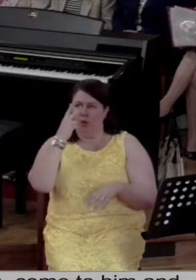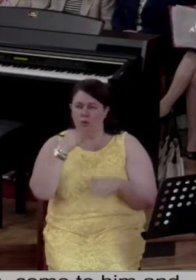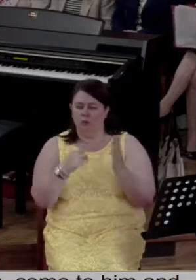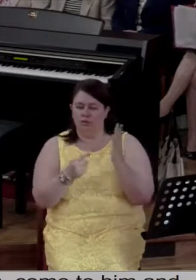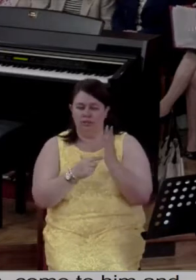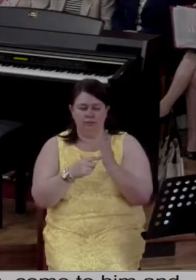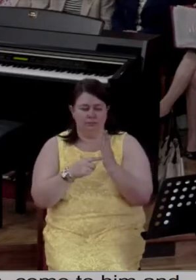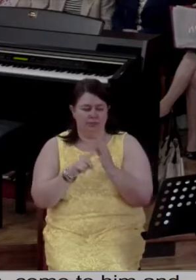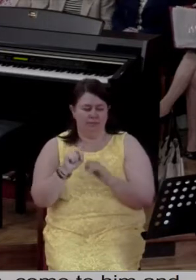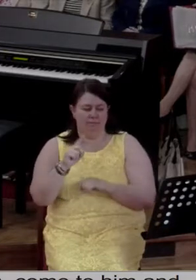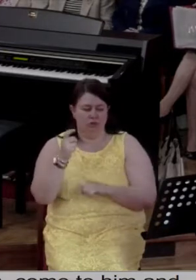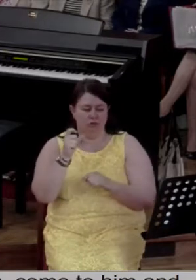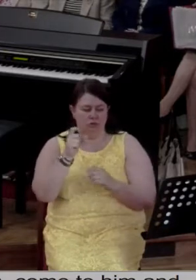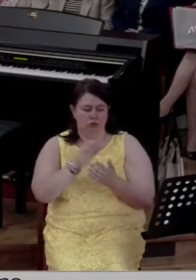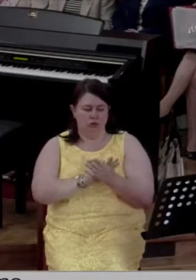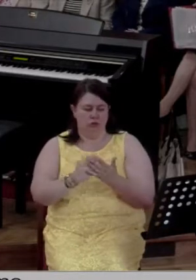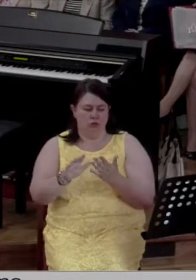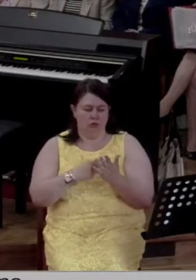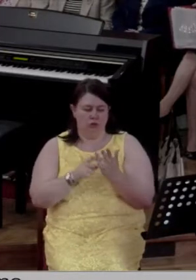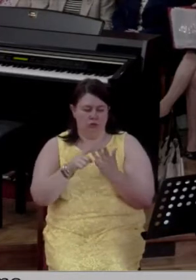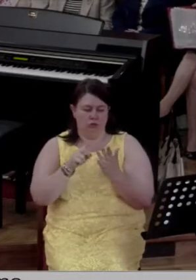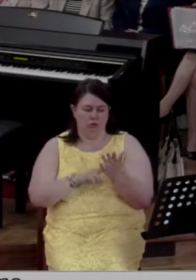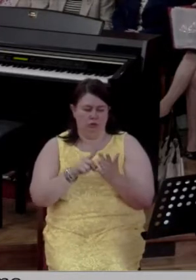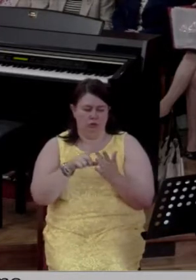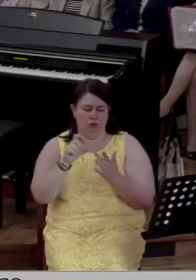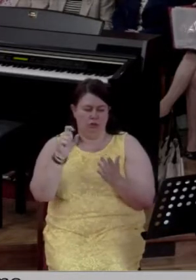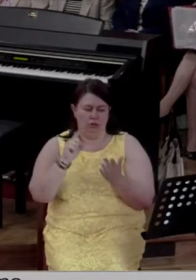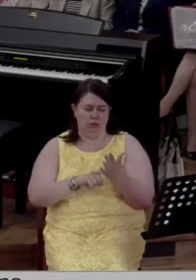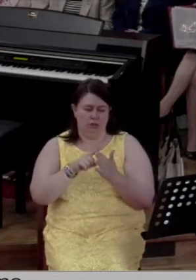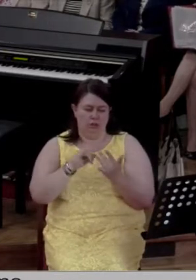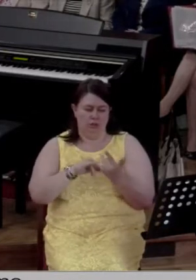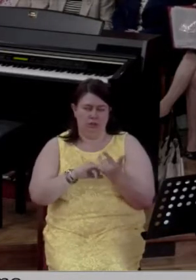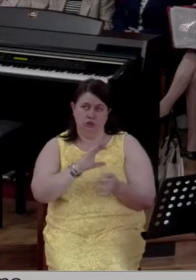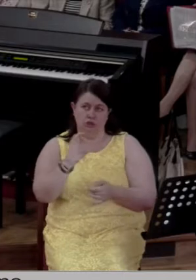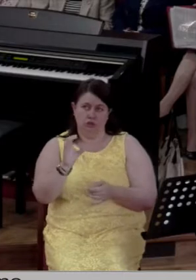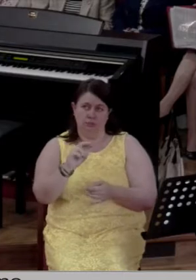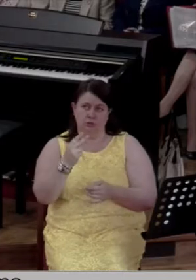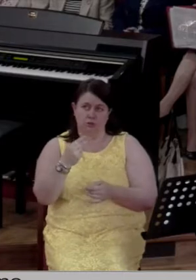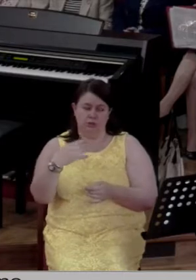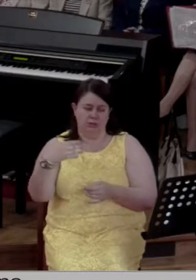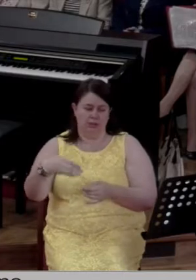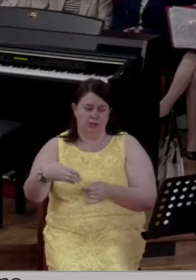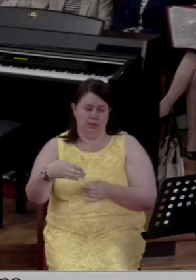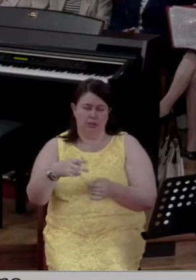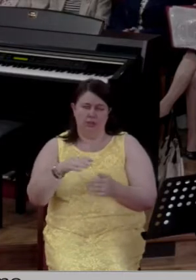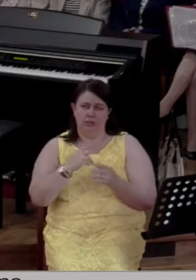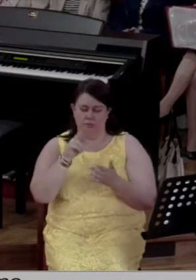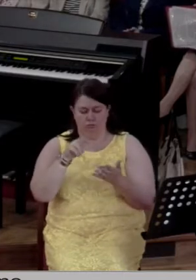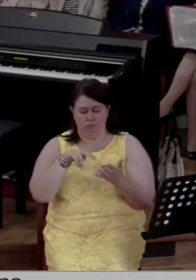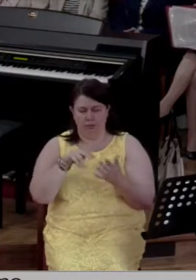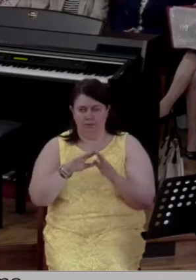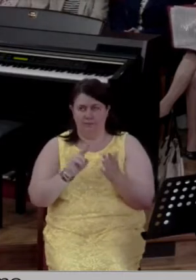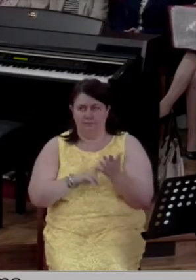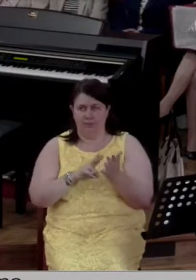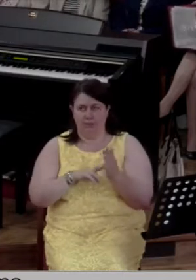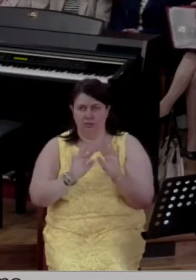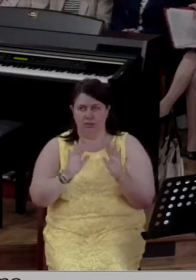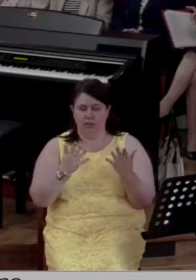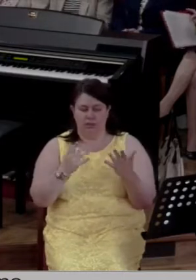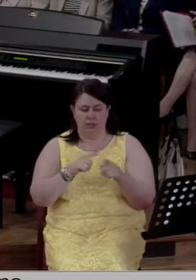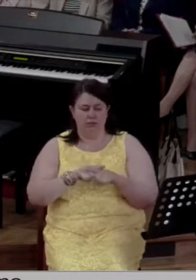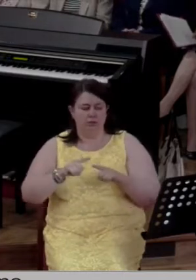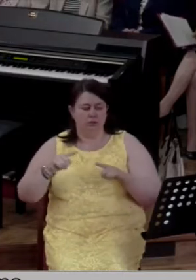Chronicles, and there in chapter 29, and we're reading from verse 10 through to verse 20.